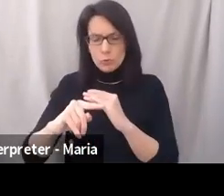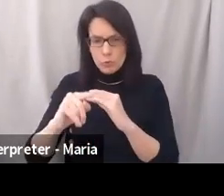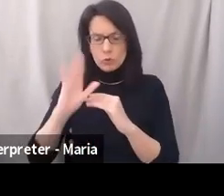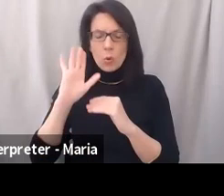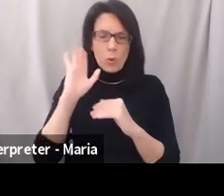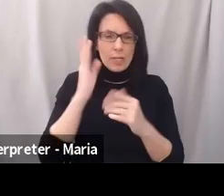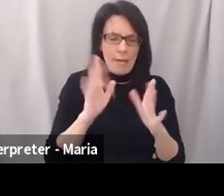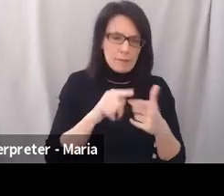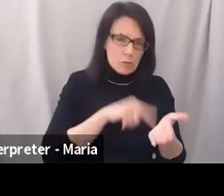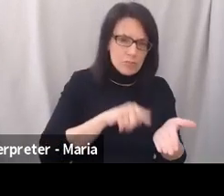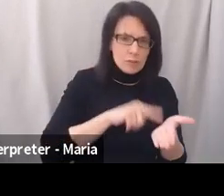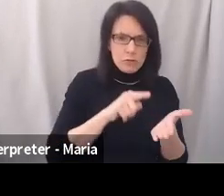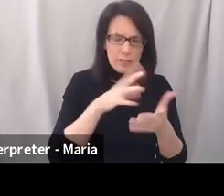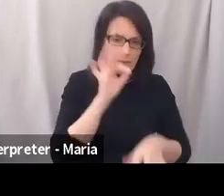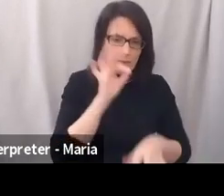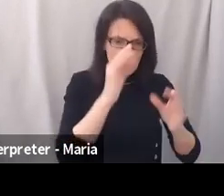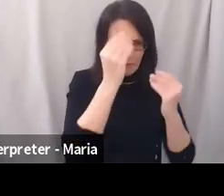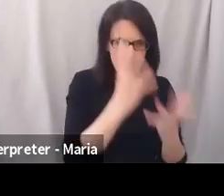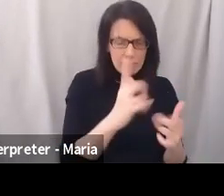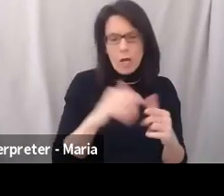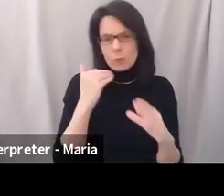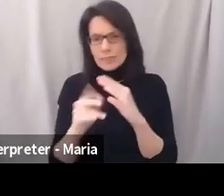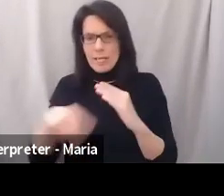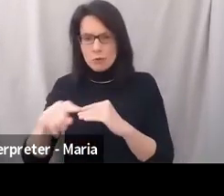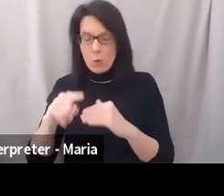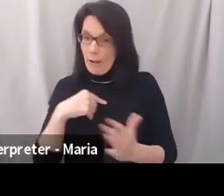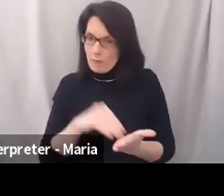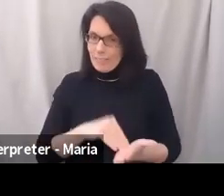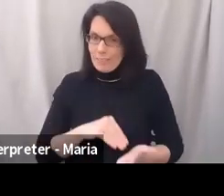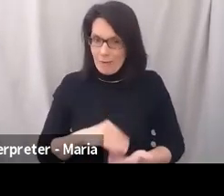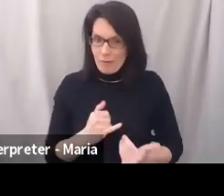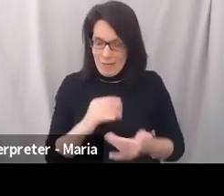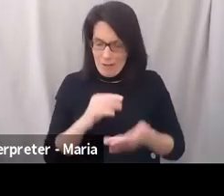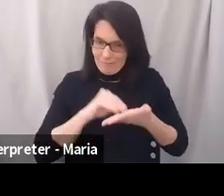resource for you. I'm actually writing this down.